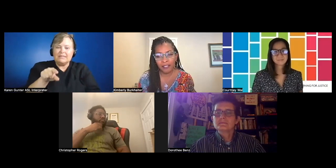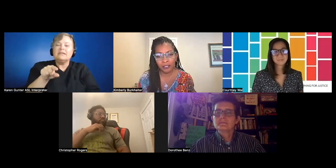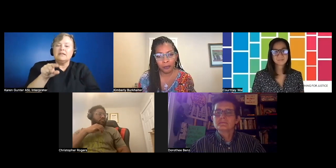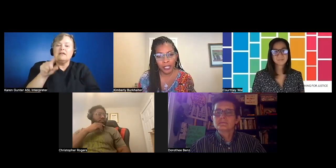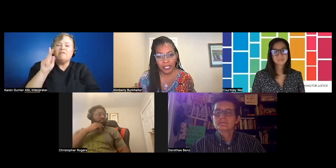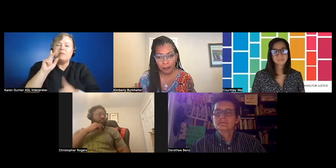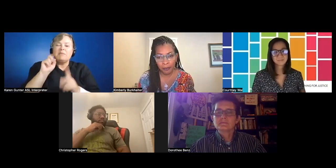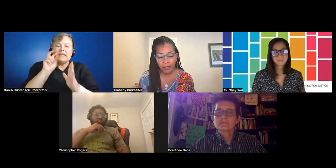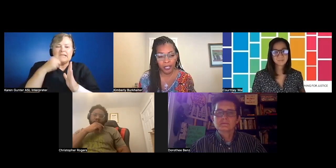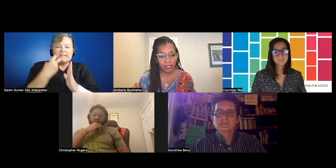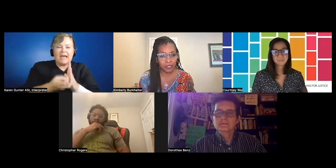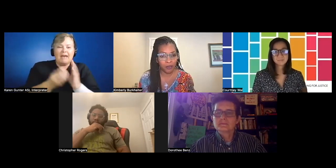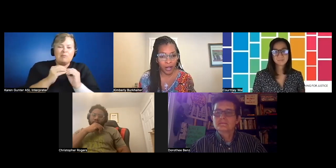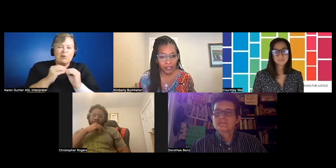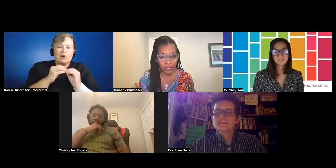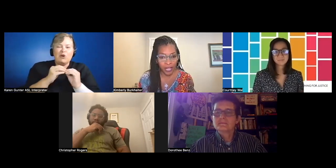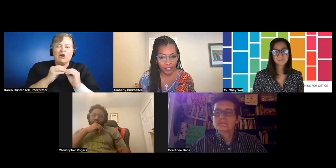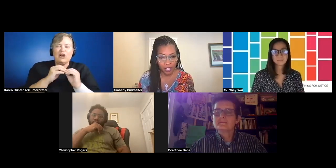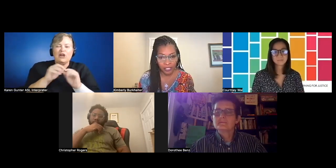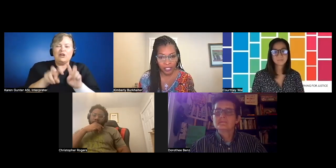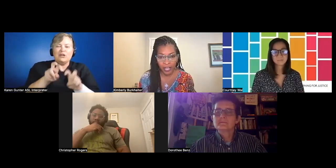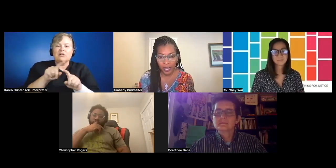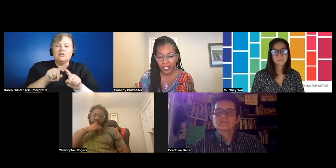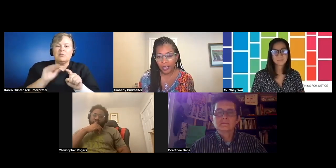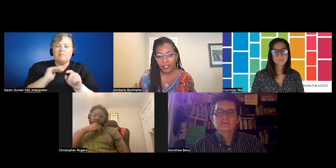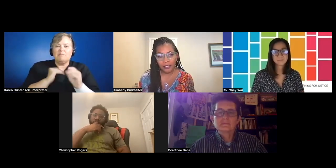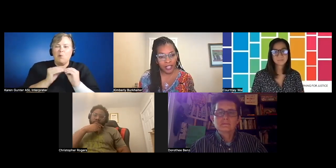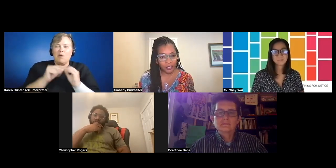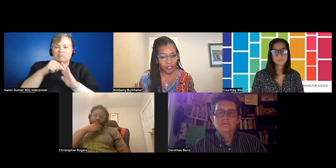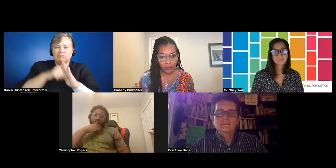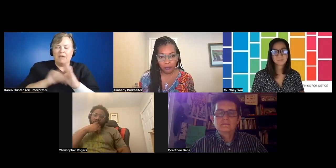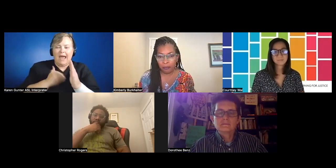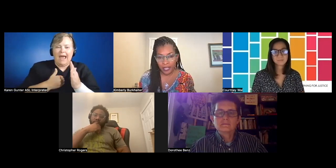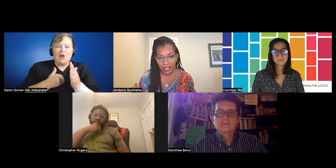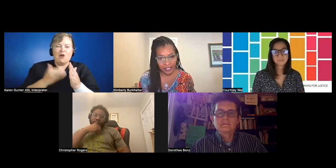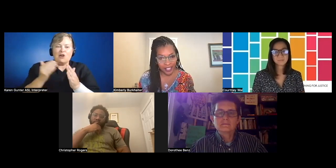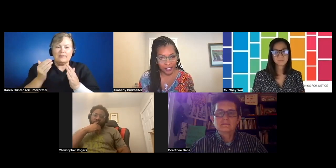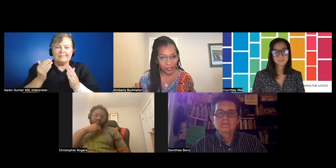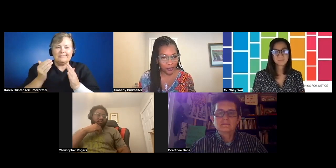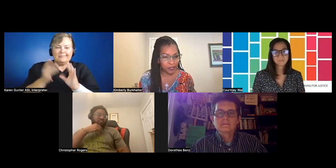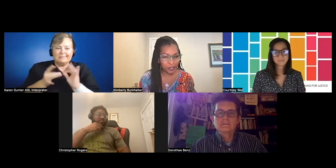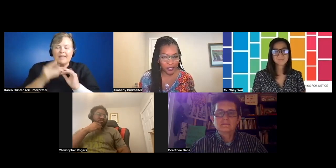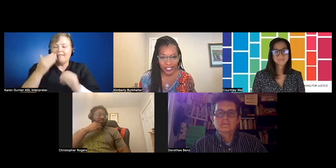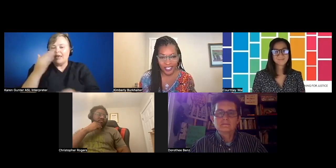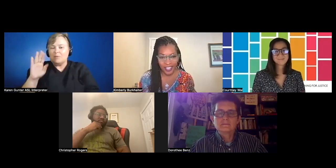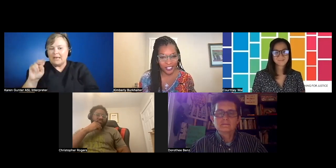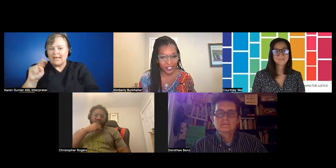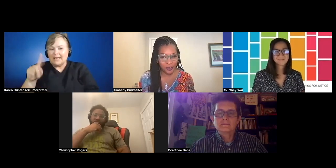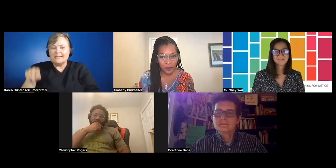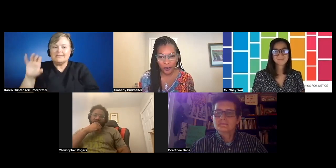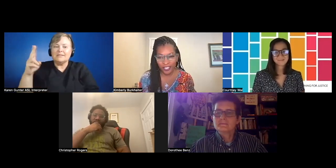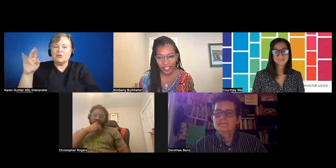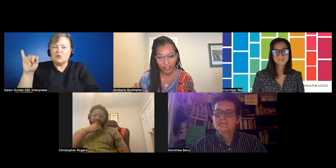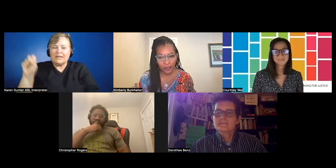dive a little bit deeper into our dialogue today. Thank you, Benz. Thank you, Chris. Thank